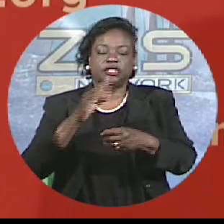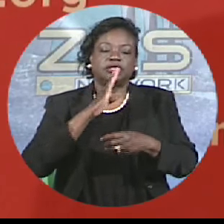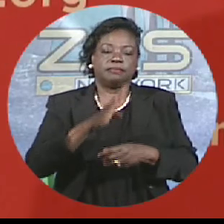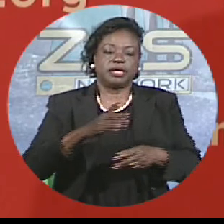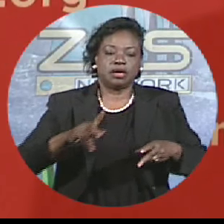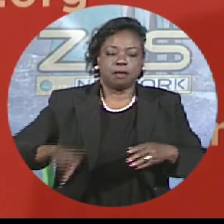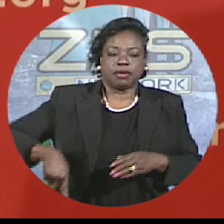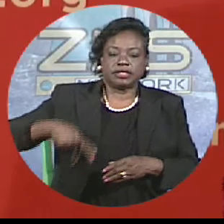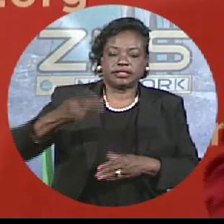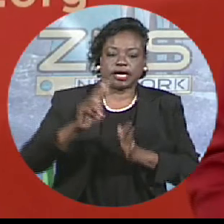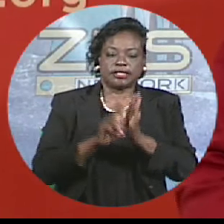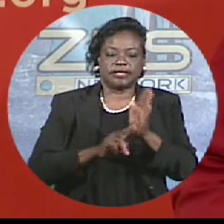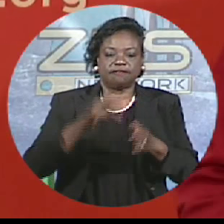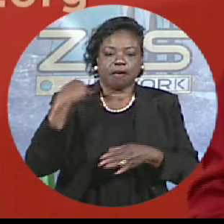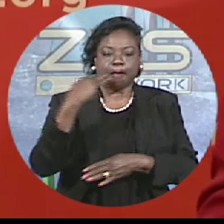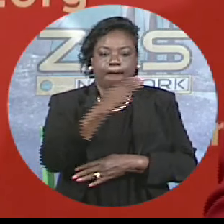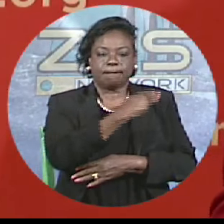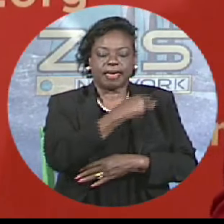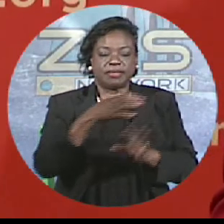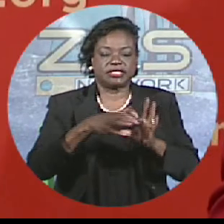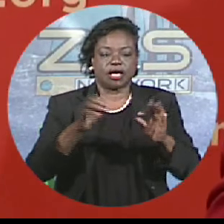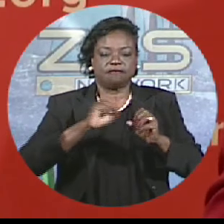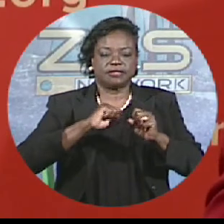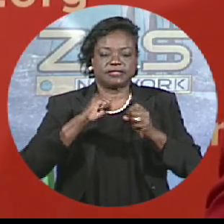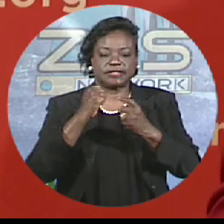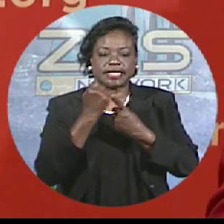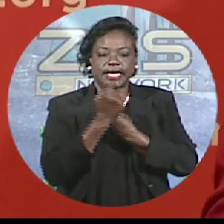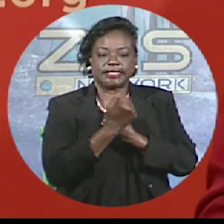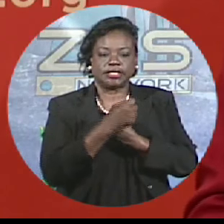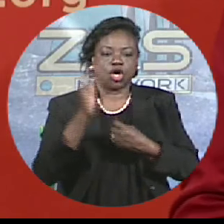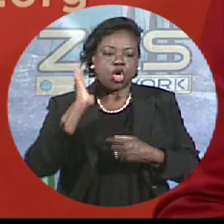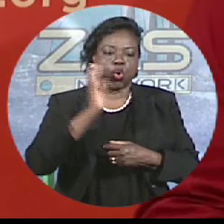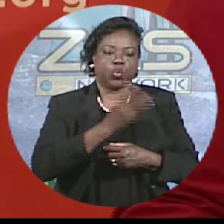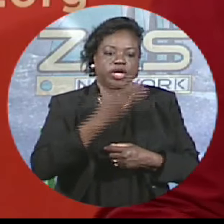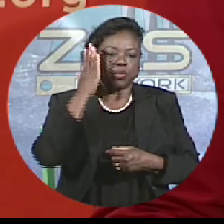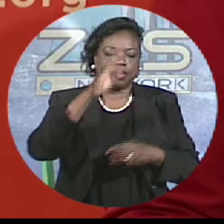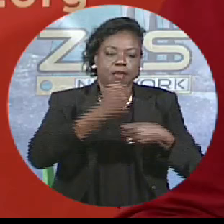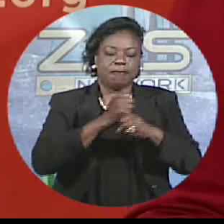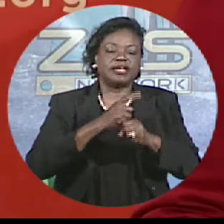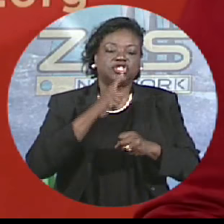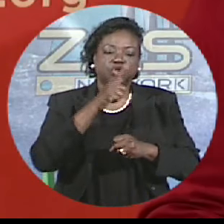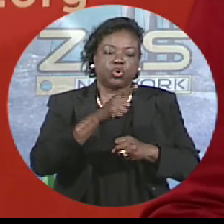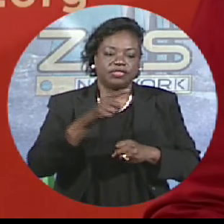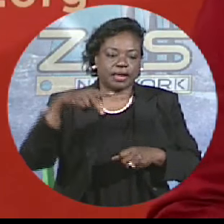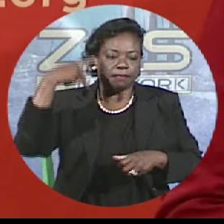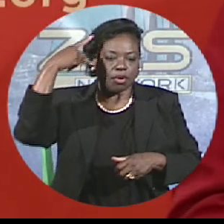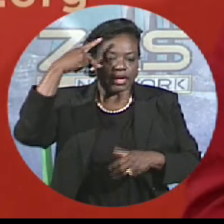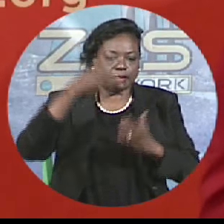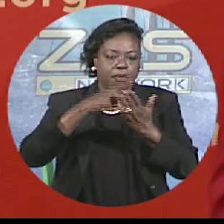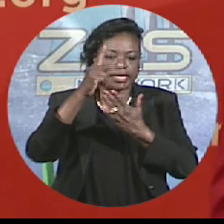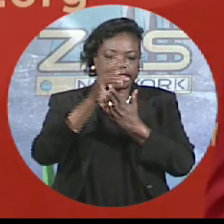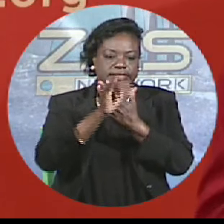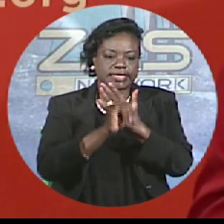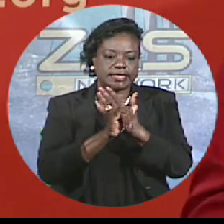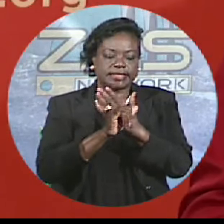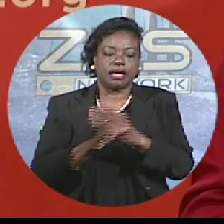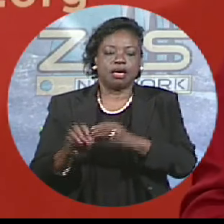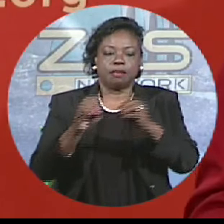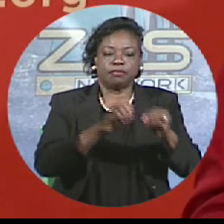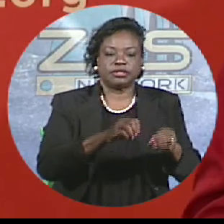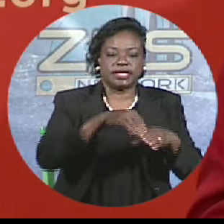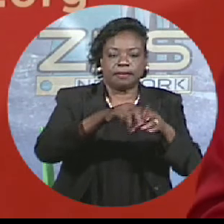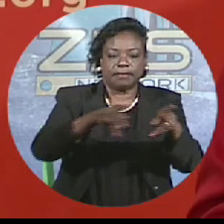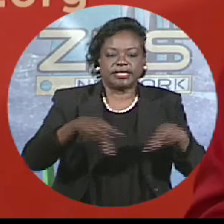society. We will ensure that policies are put in place to ensure every